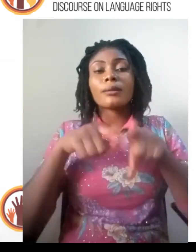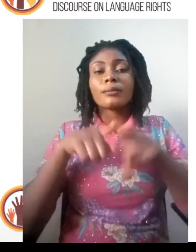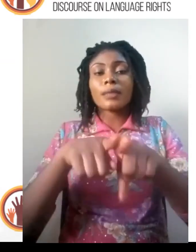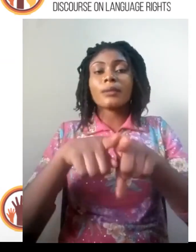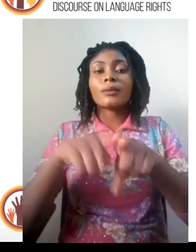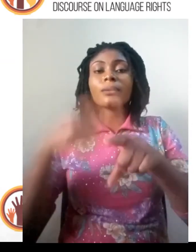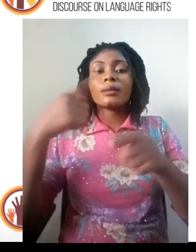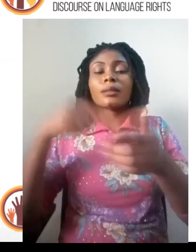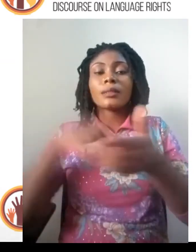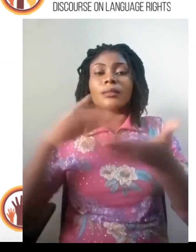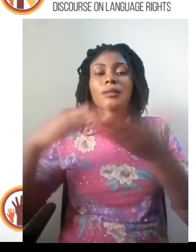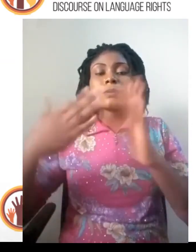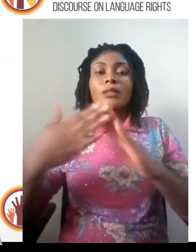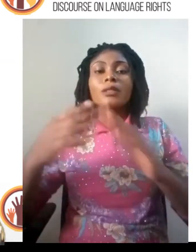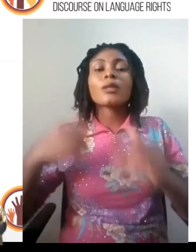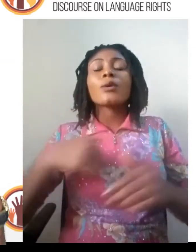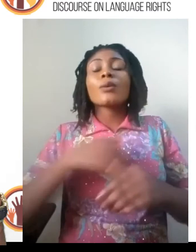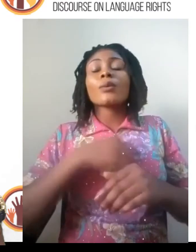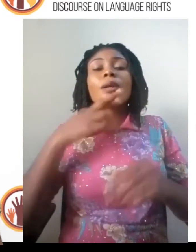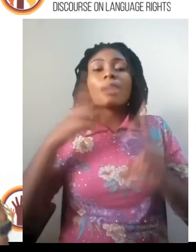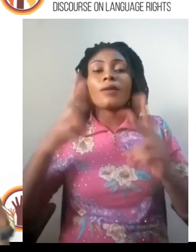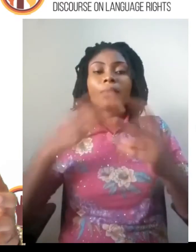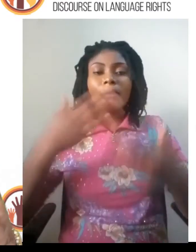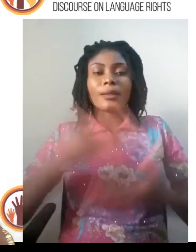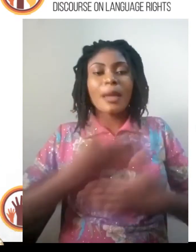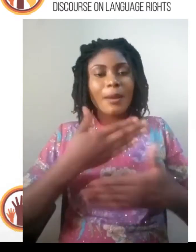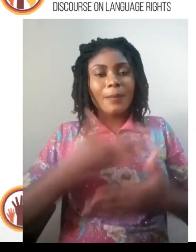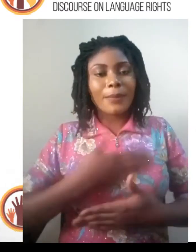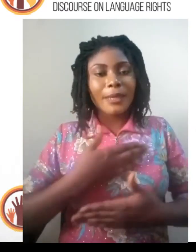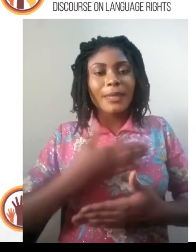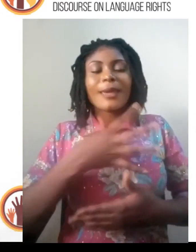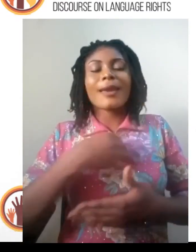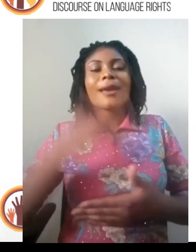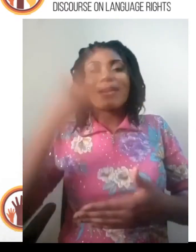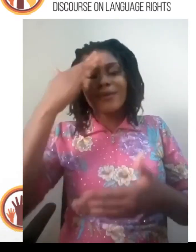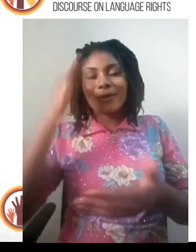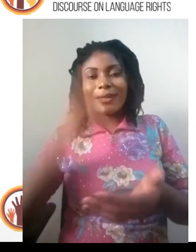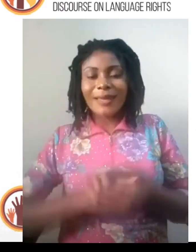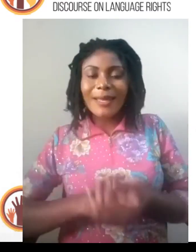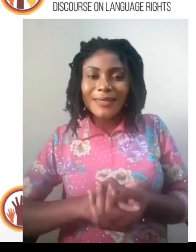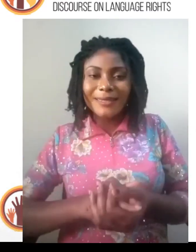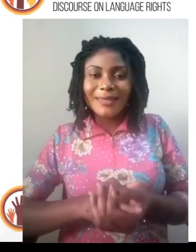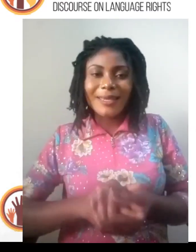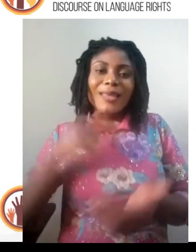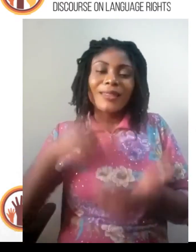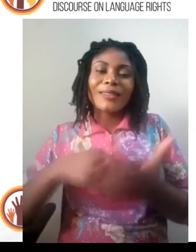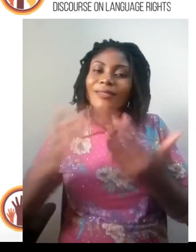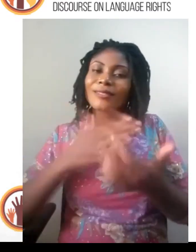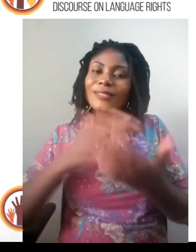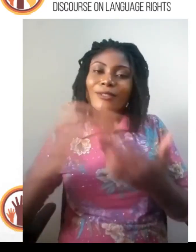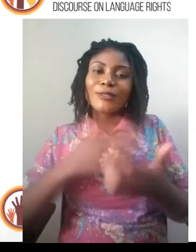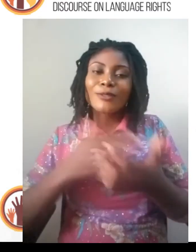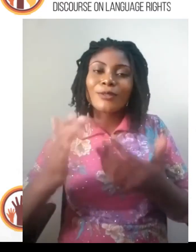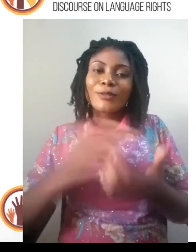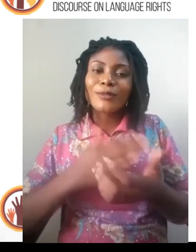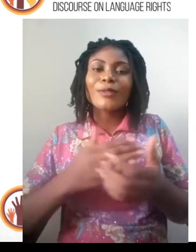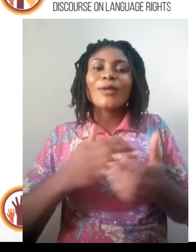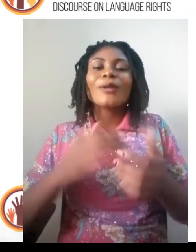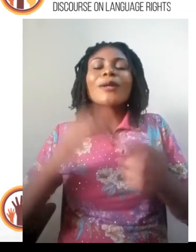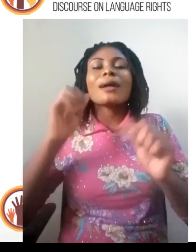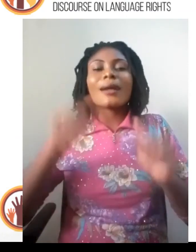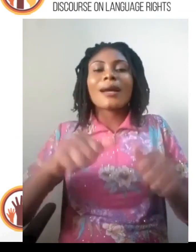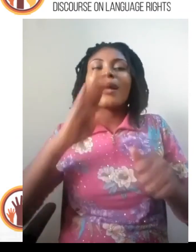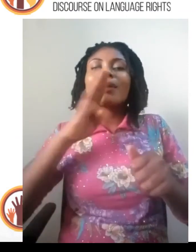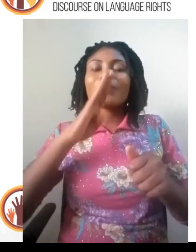excited knowing that these issues can be justifiably discussed the way it was discussed in